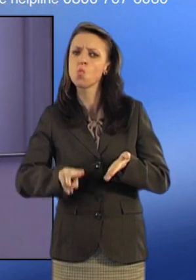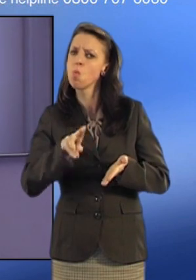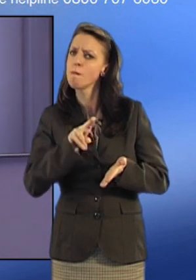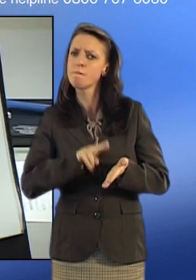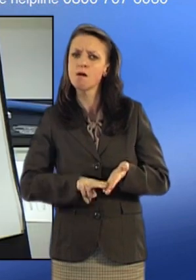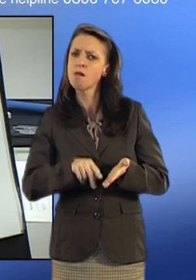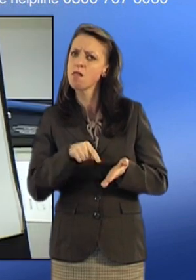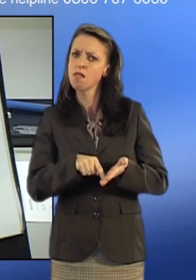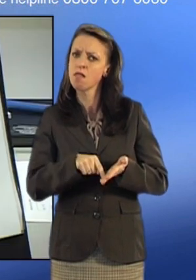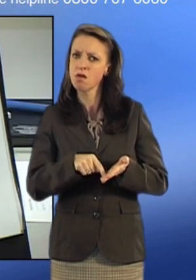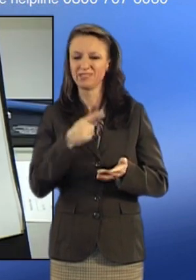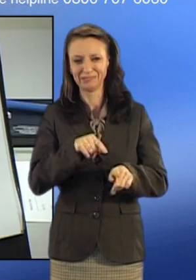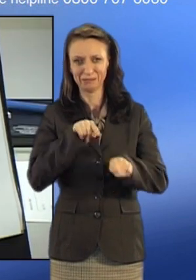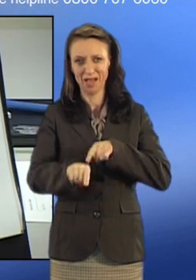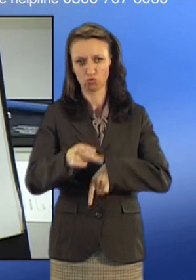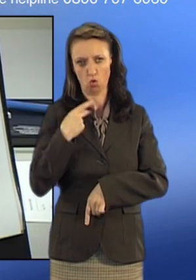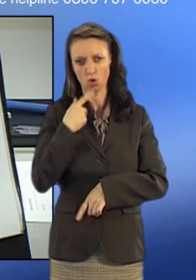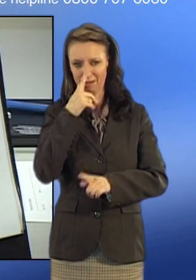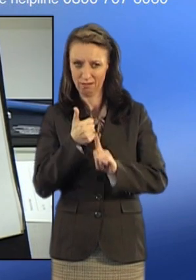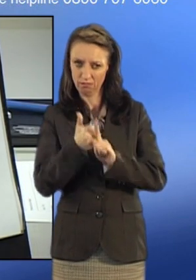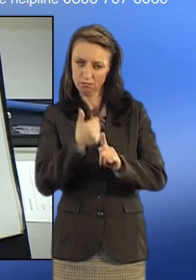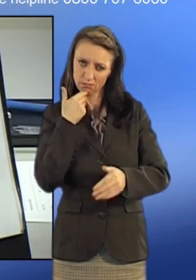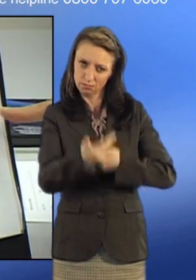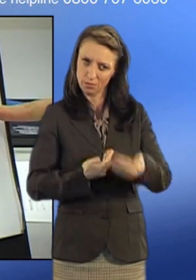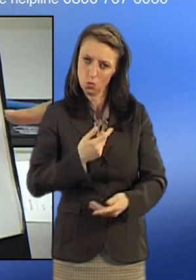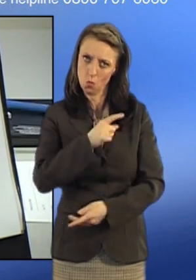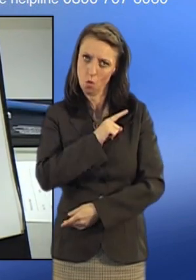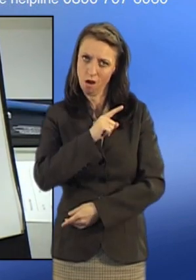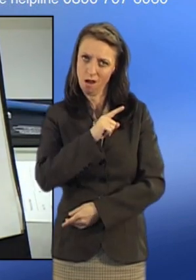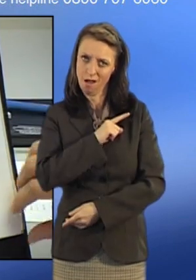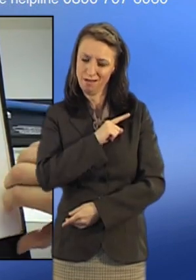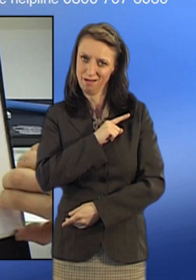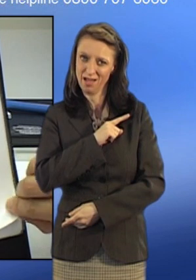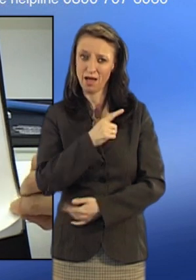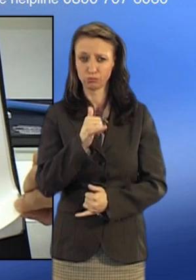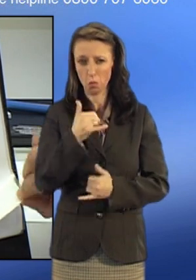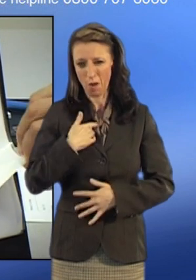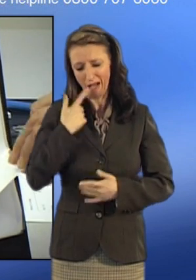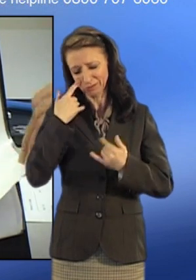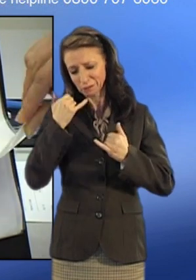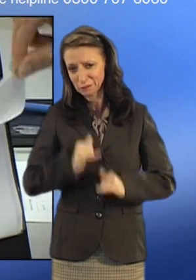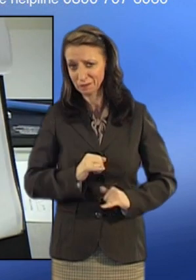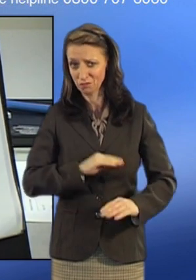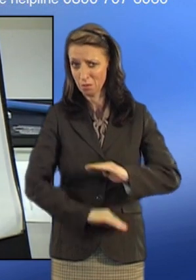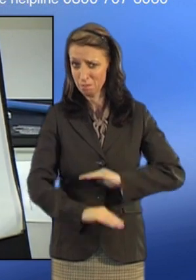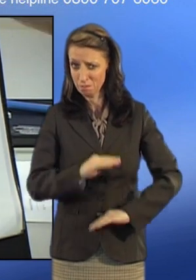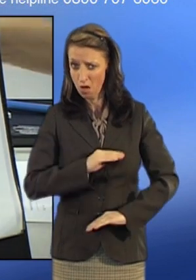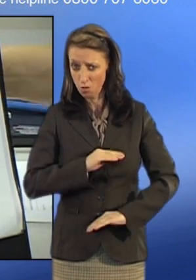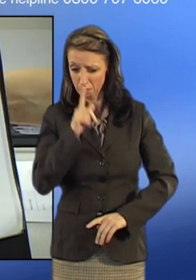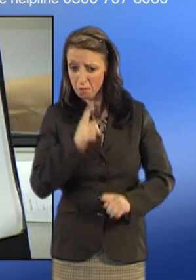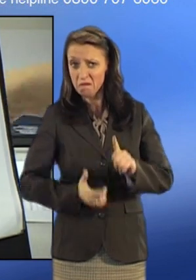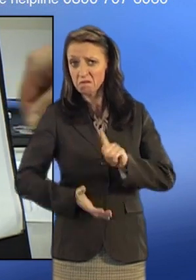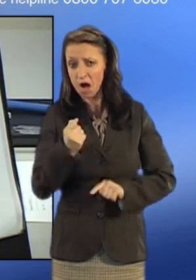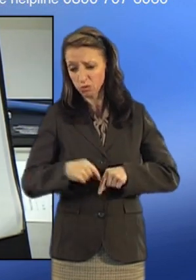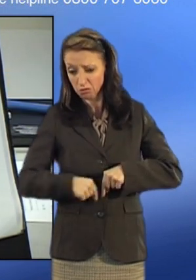procedure lasts about half an hour. You will probably have a colonoscopy, which is an examination of the bowel. And if a polyp is discovered, it will probably